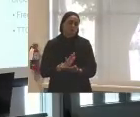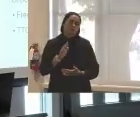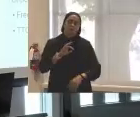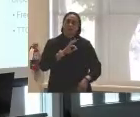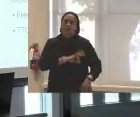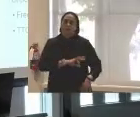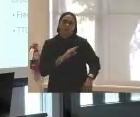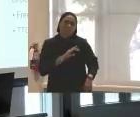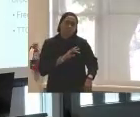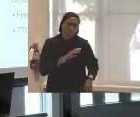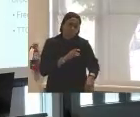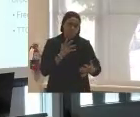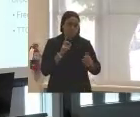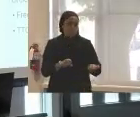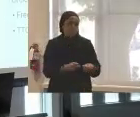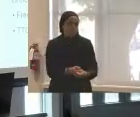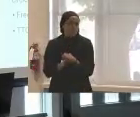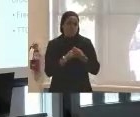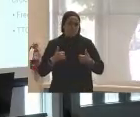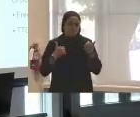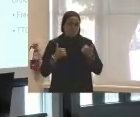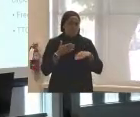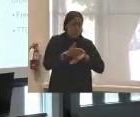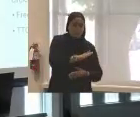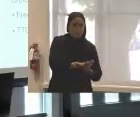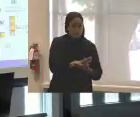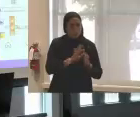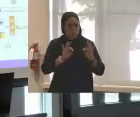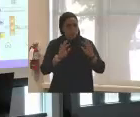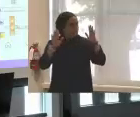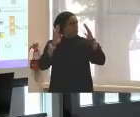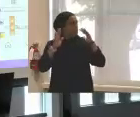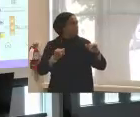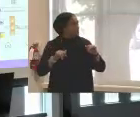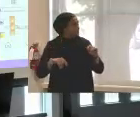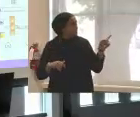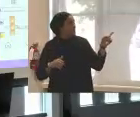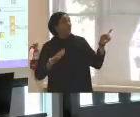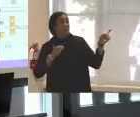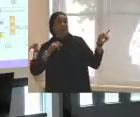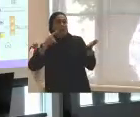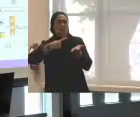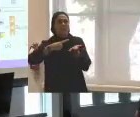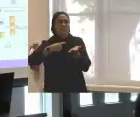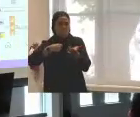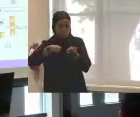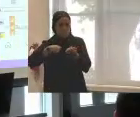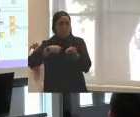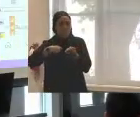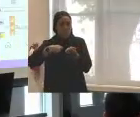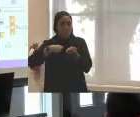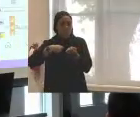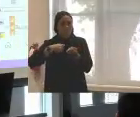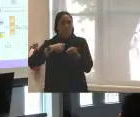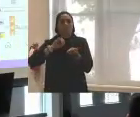helpful in us supporting our youth in the way they need. We will discuss this. I will be able to discuss this a little bit later, but this